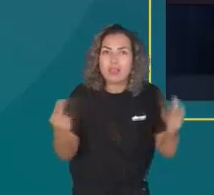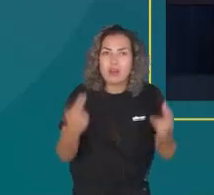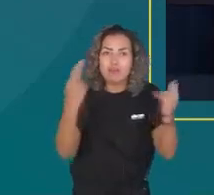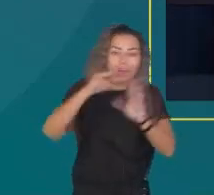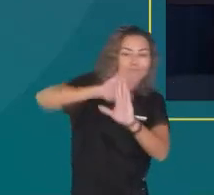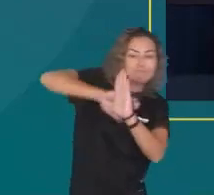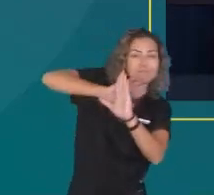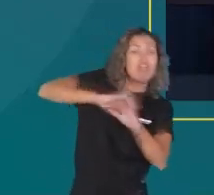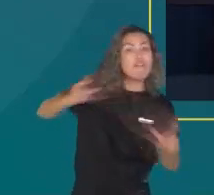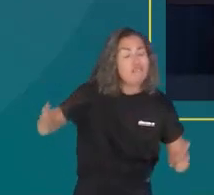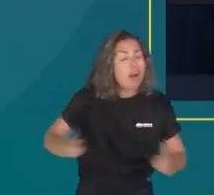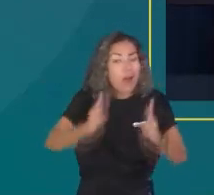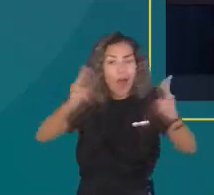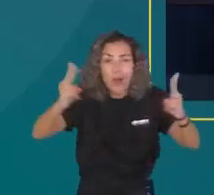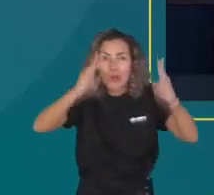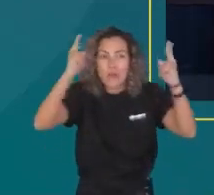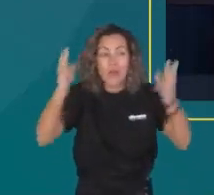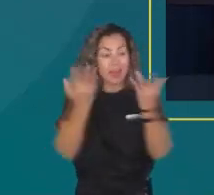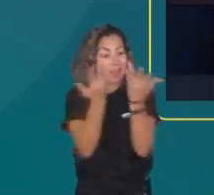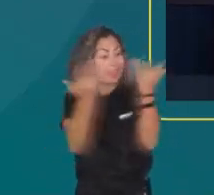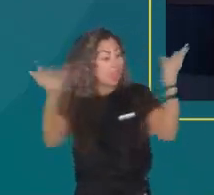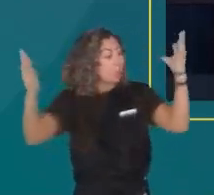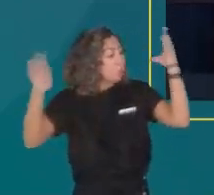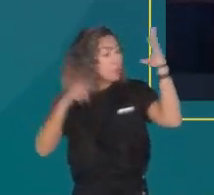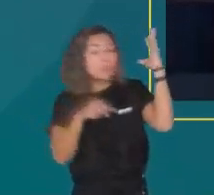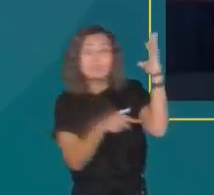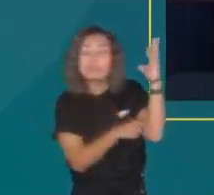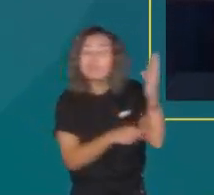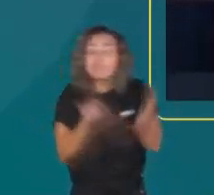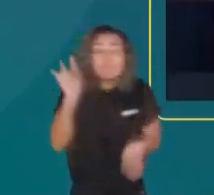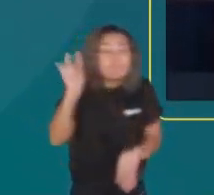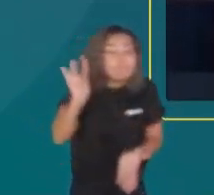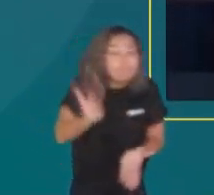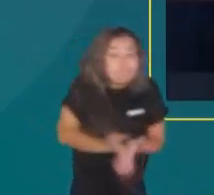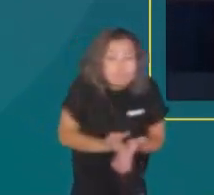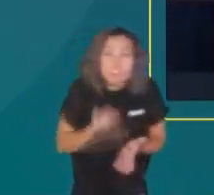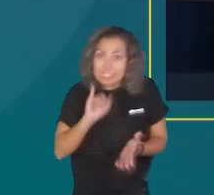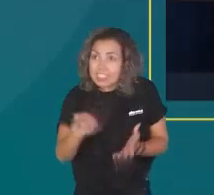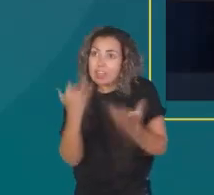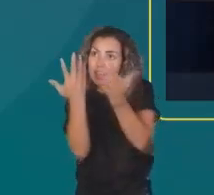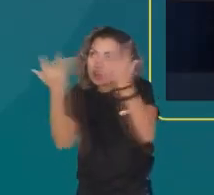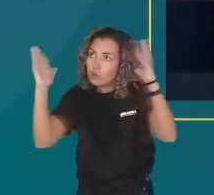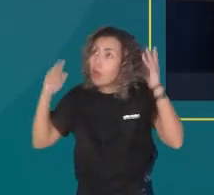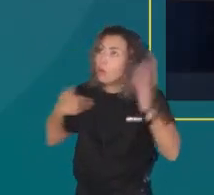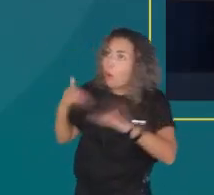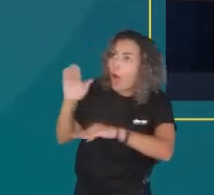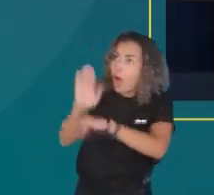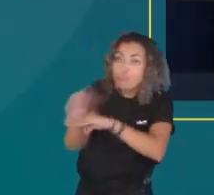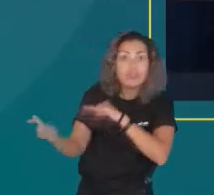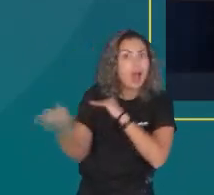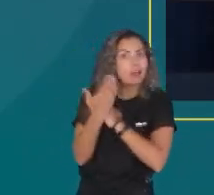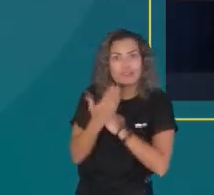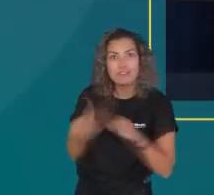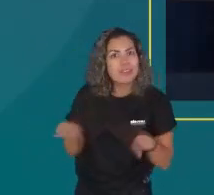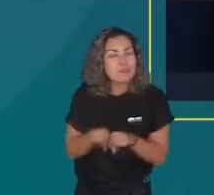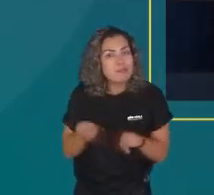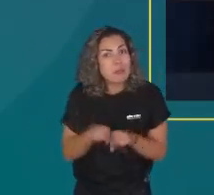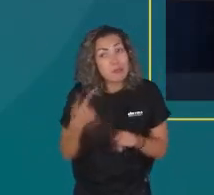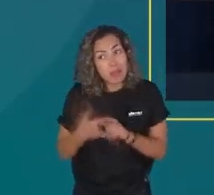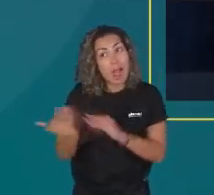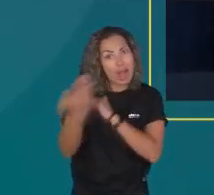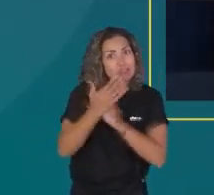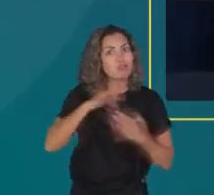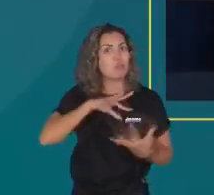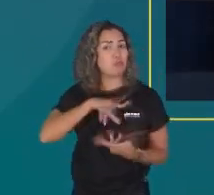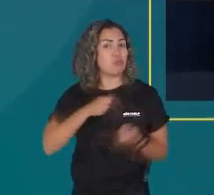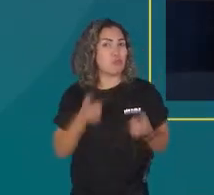it is contributing to our world. So thank you very, very much for those reflections. Let's turn to Secretary,